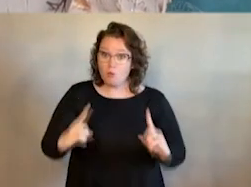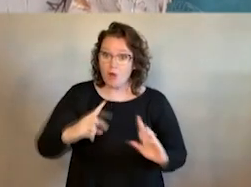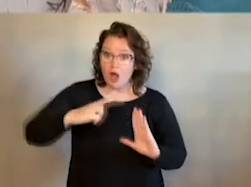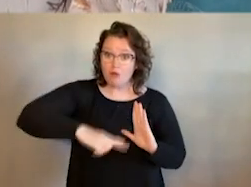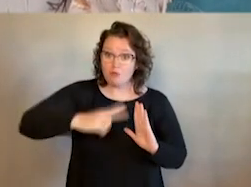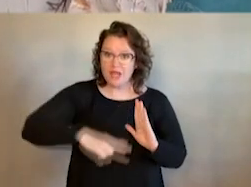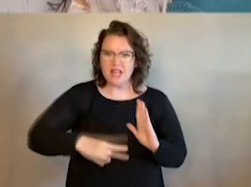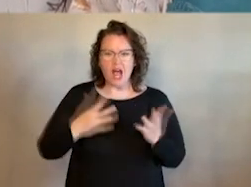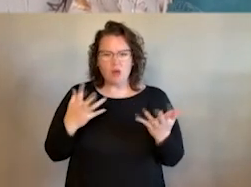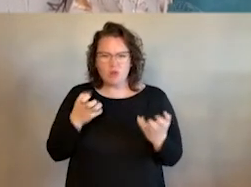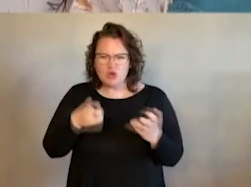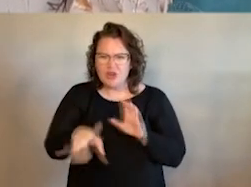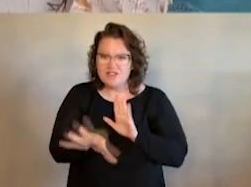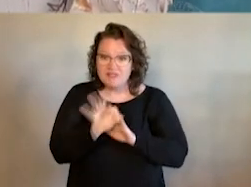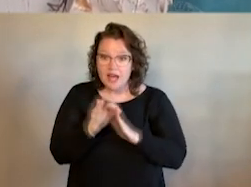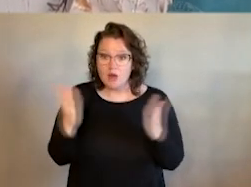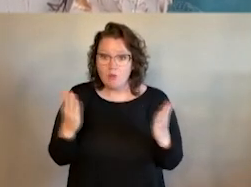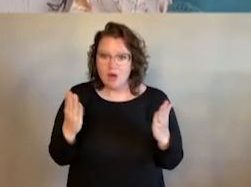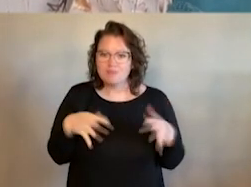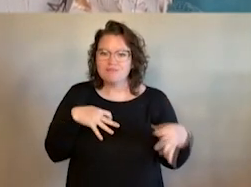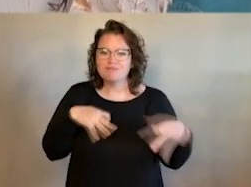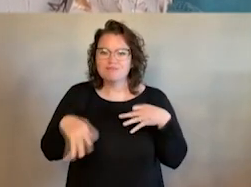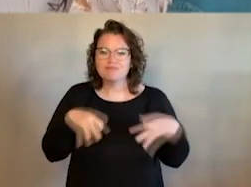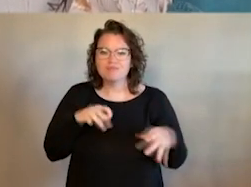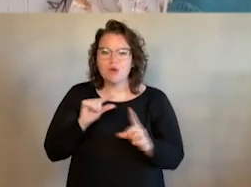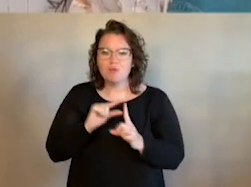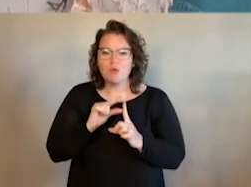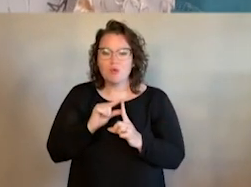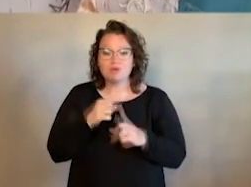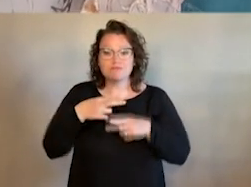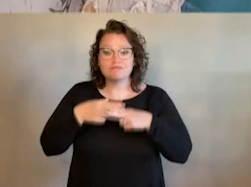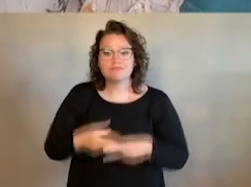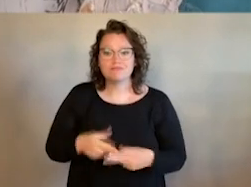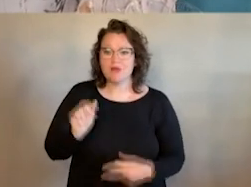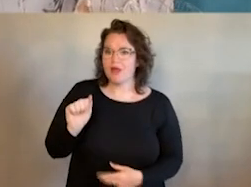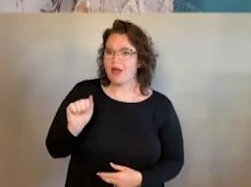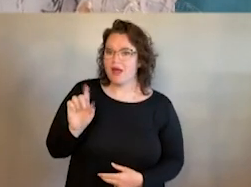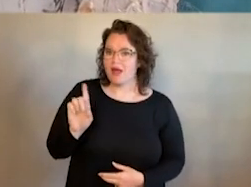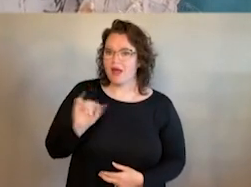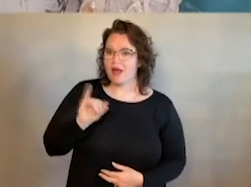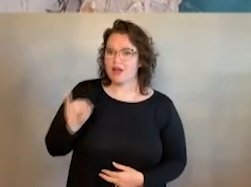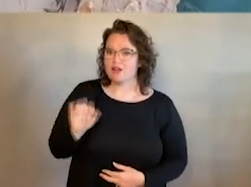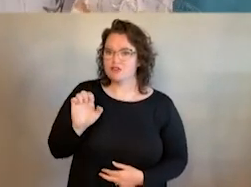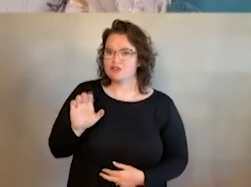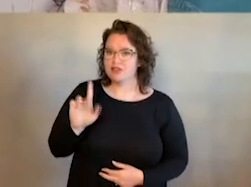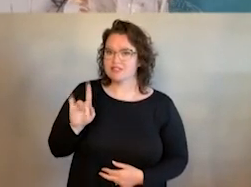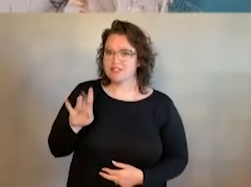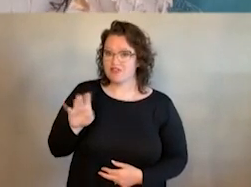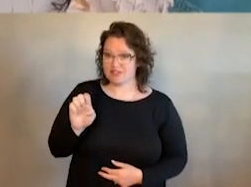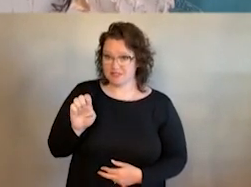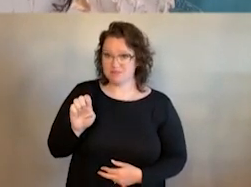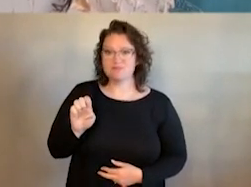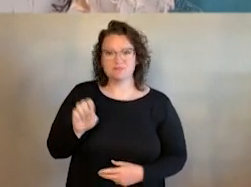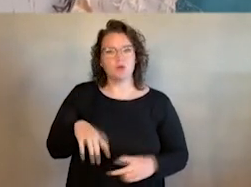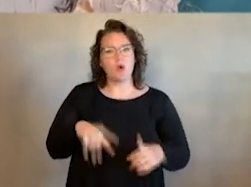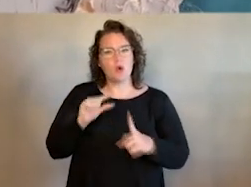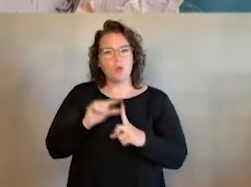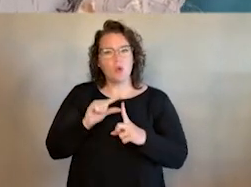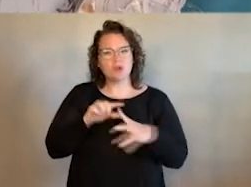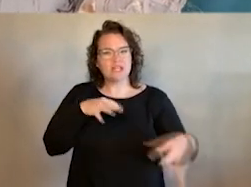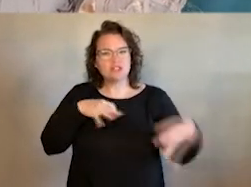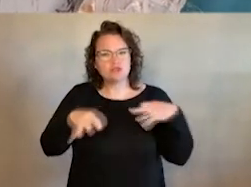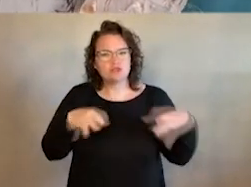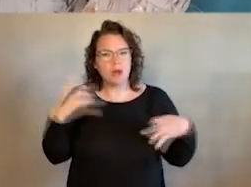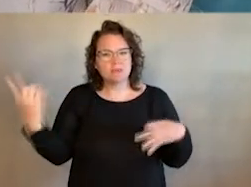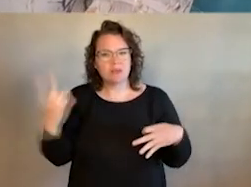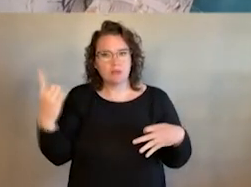to identify the adjectives that he uses to describe his dreams. Adjectives are words that describe. For example, if we wanted to